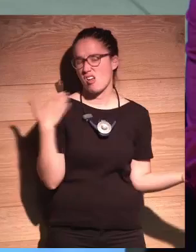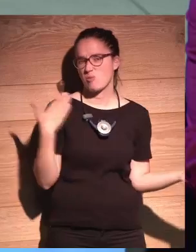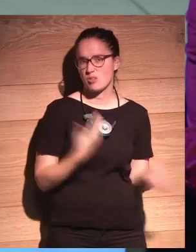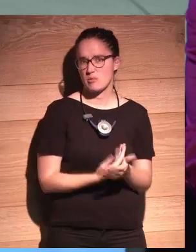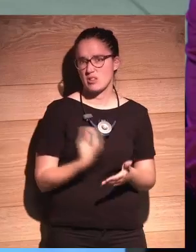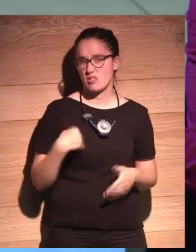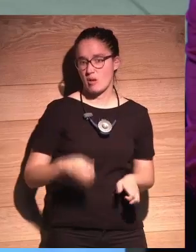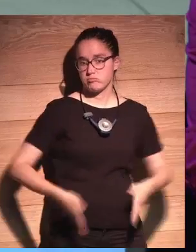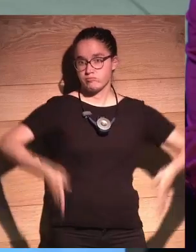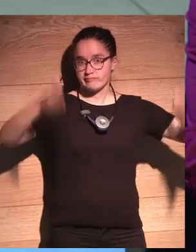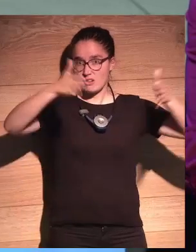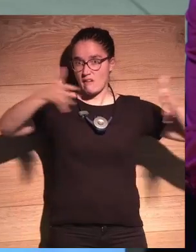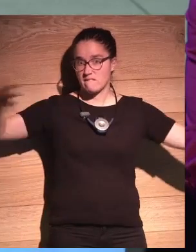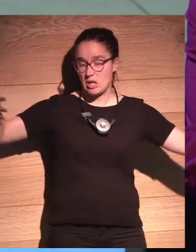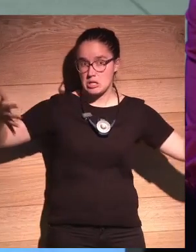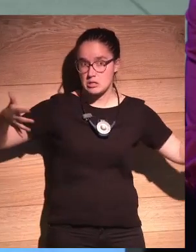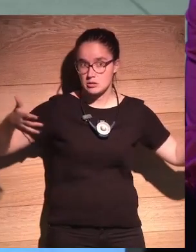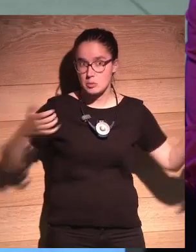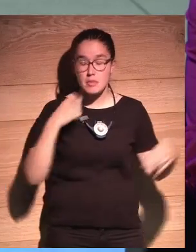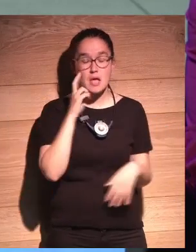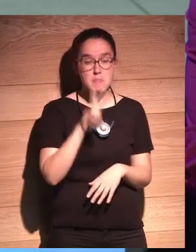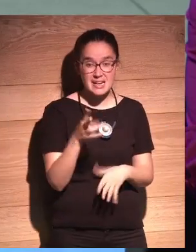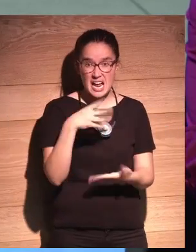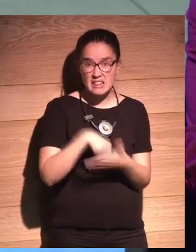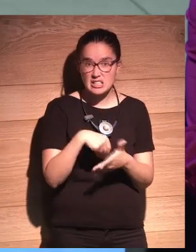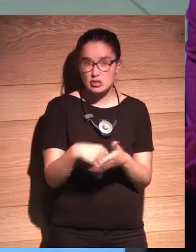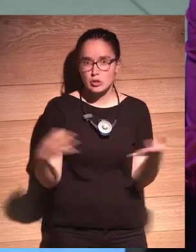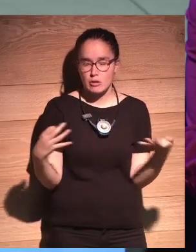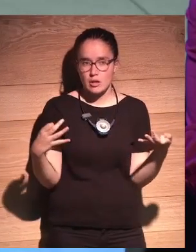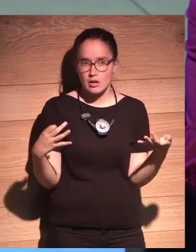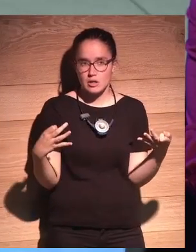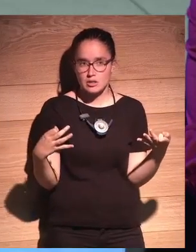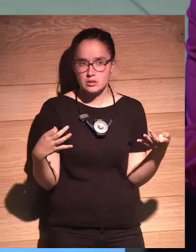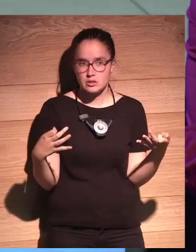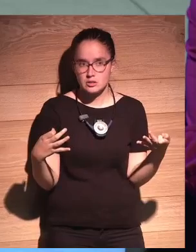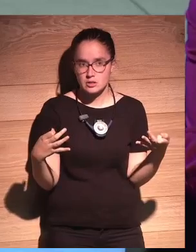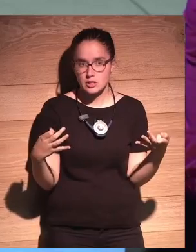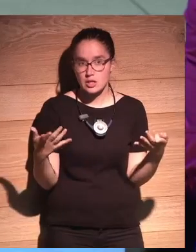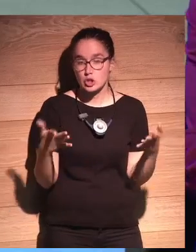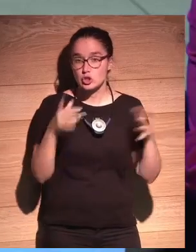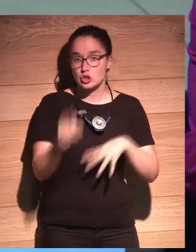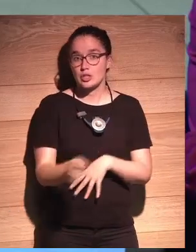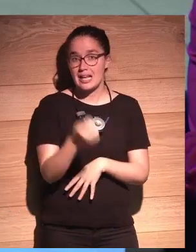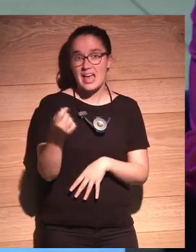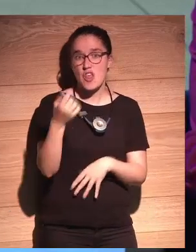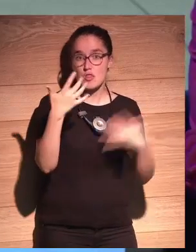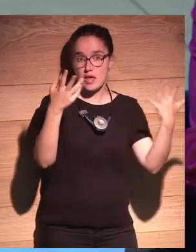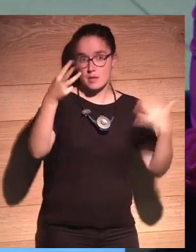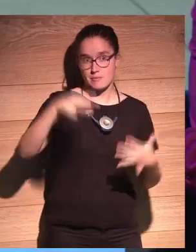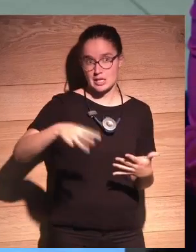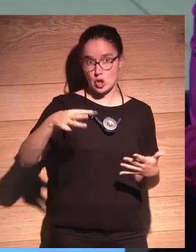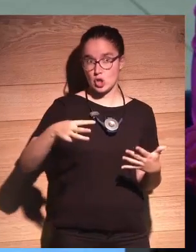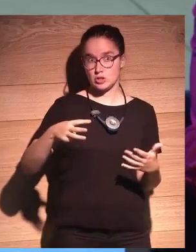room. I went to this exhibition and I thought, well, this is going to be boring, but I started looking into that